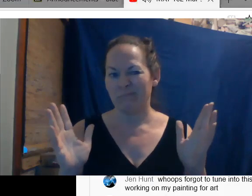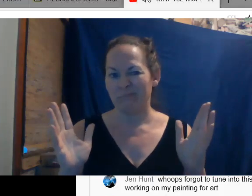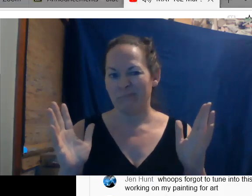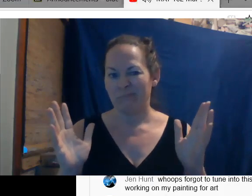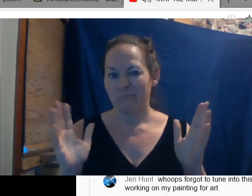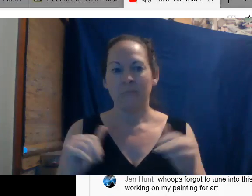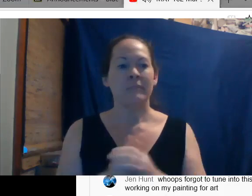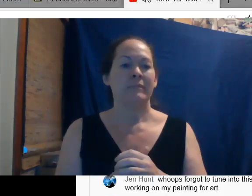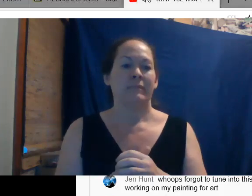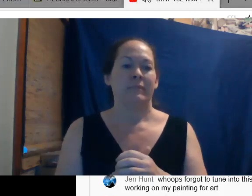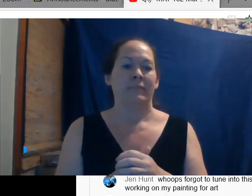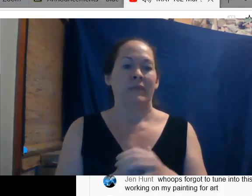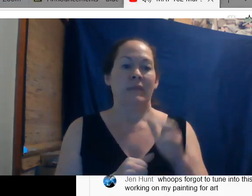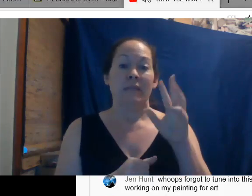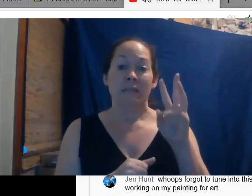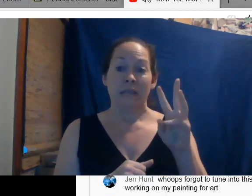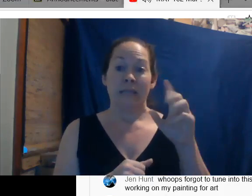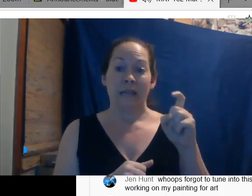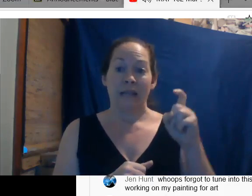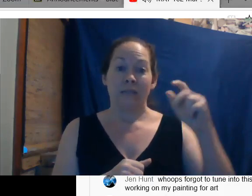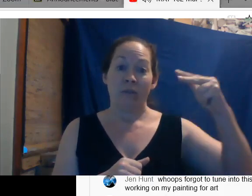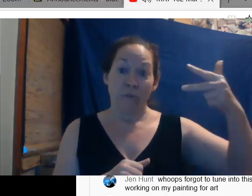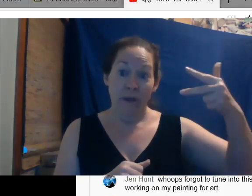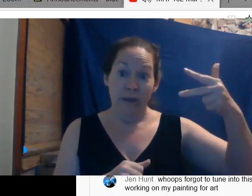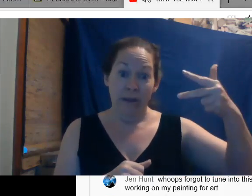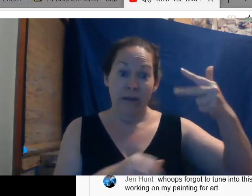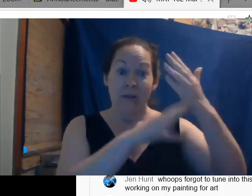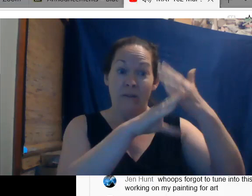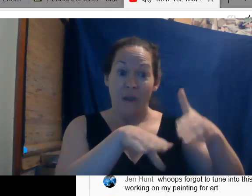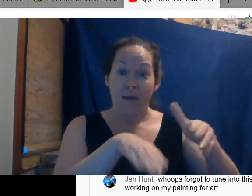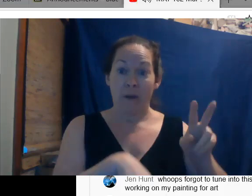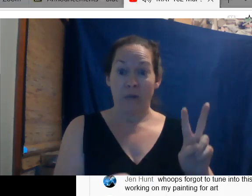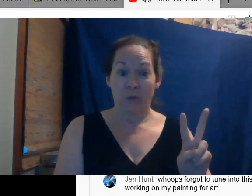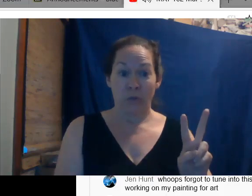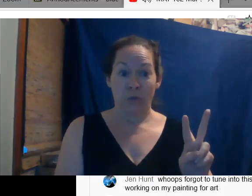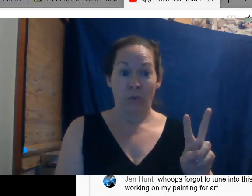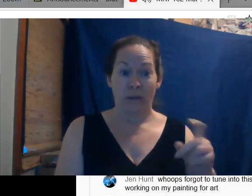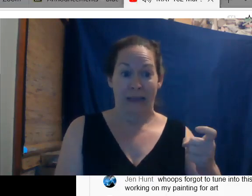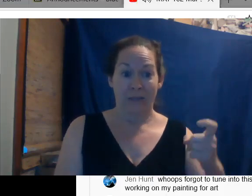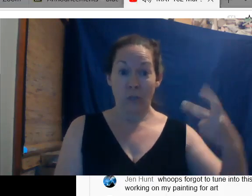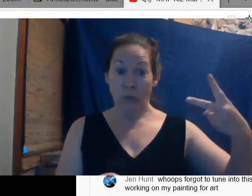here, 6 divided by 2 is 3.